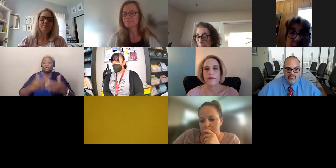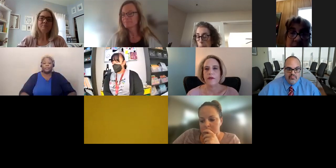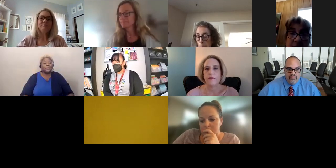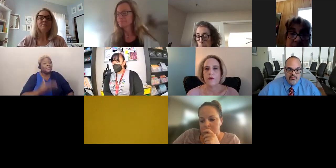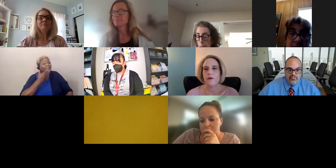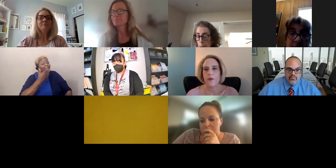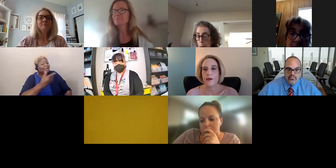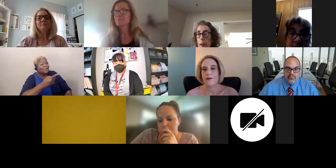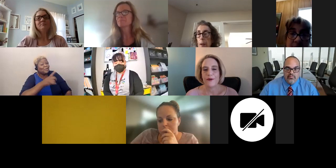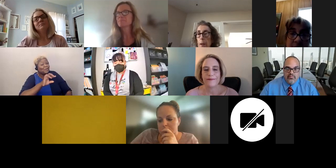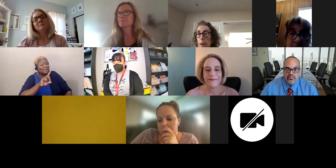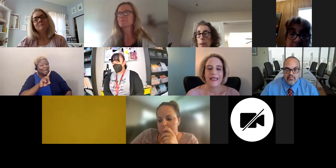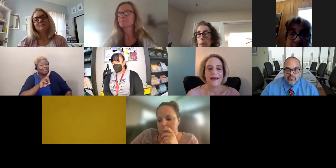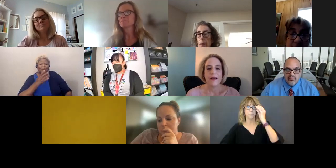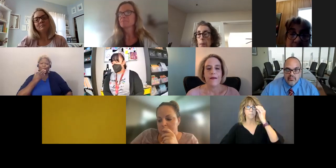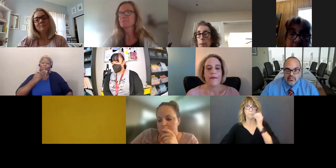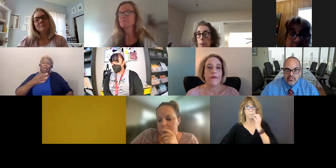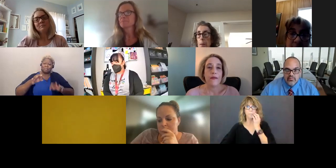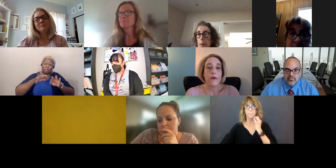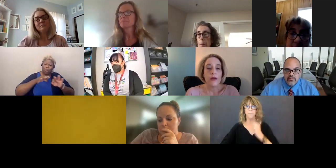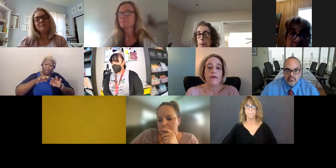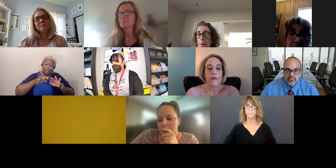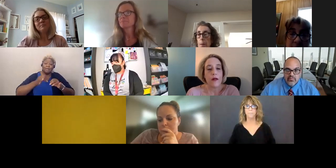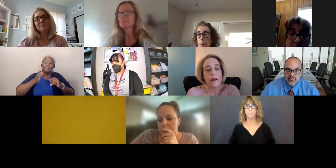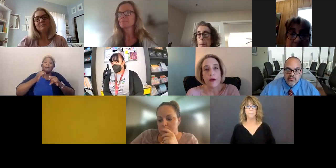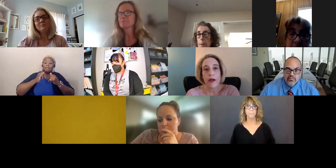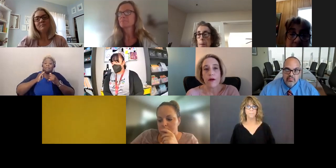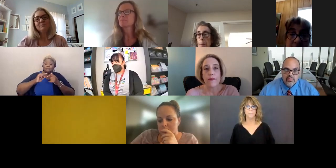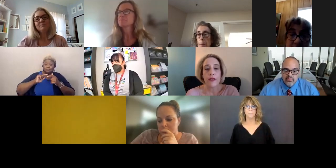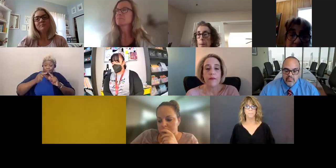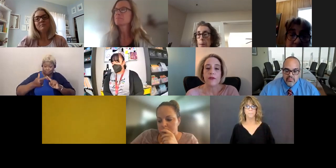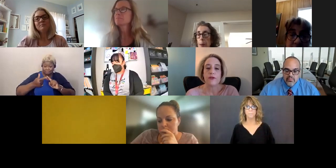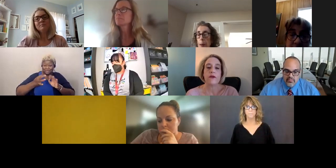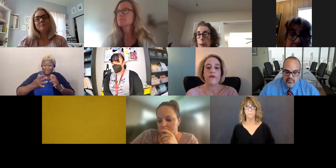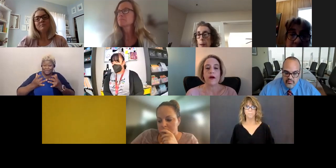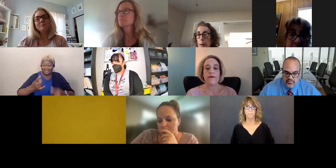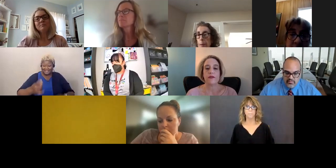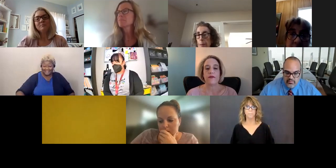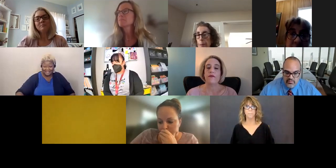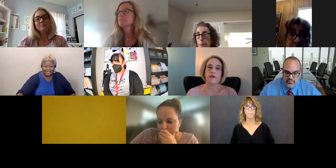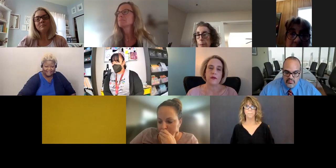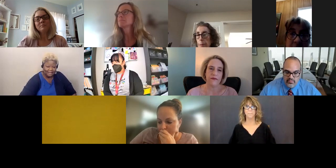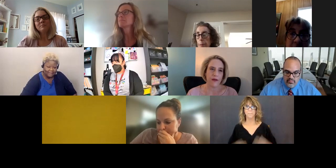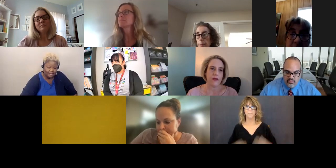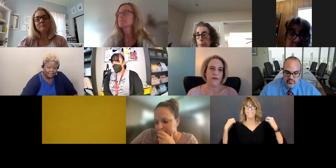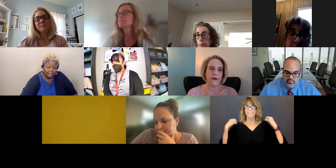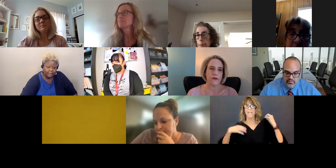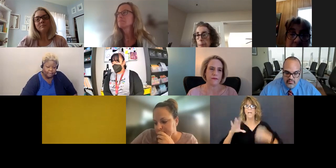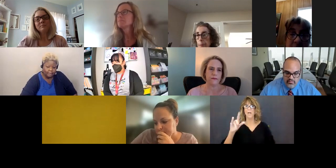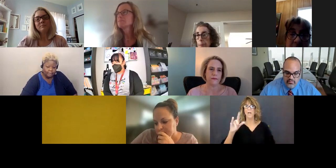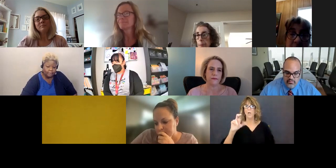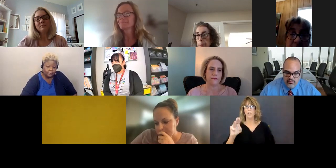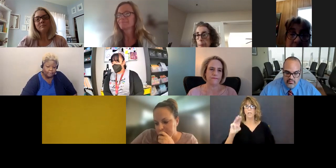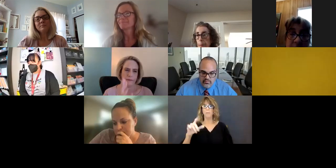Thank you, David. Well spoken, sir. Finally, we're going to hear from Colleen McGregor, the administrator for the Office of Individual and Family